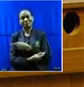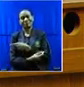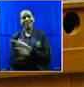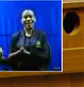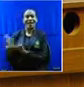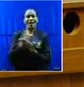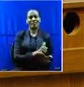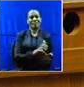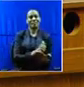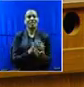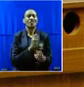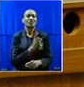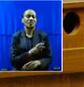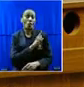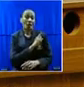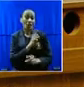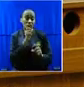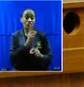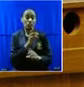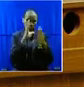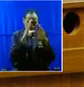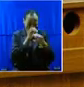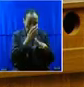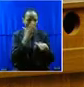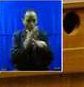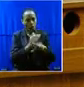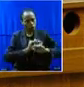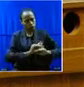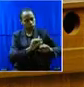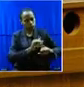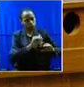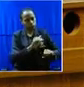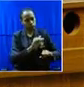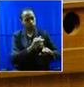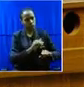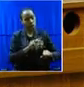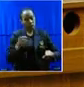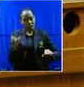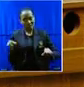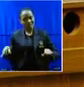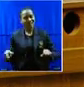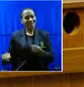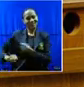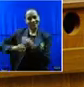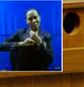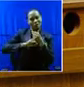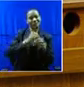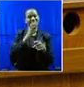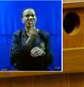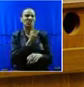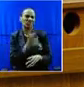more time is spent on teaching and enabling learners to catch up from the time lost because of